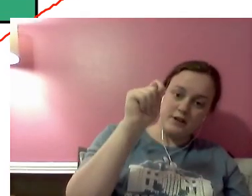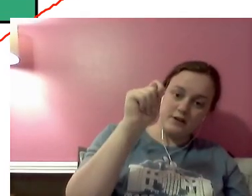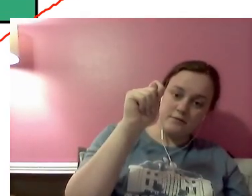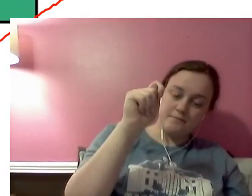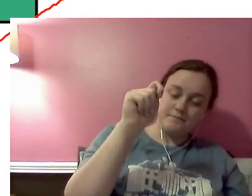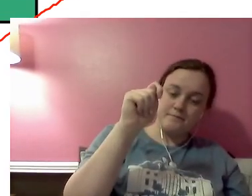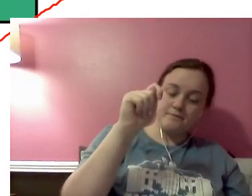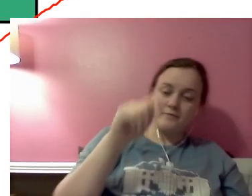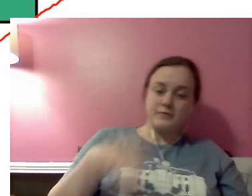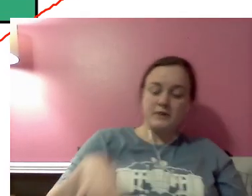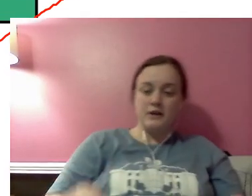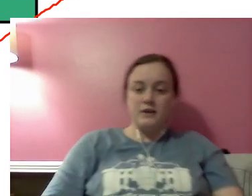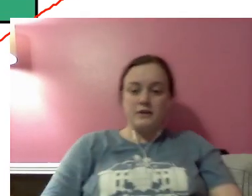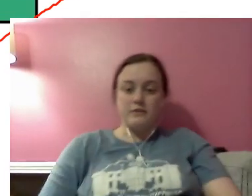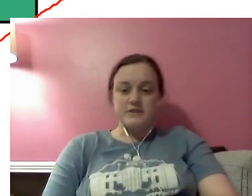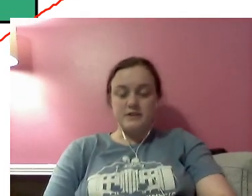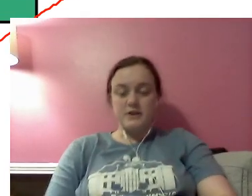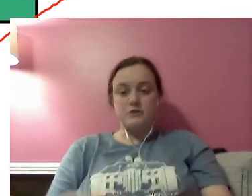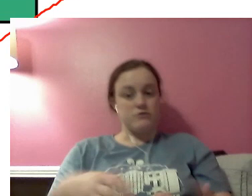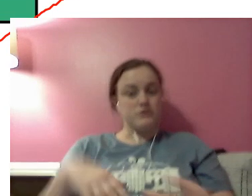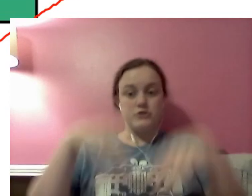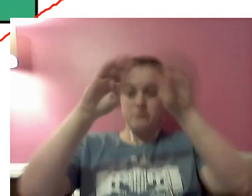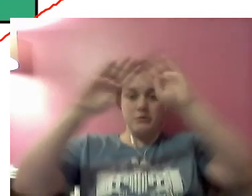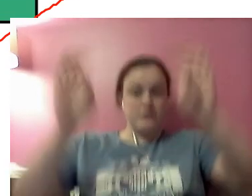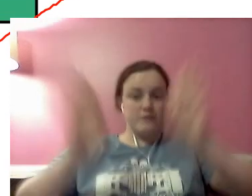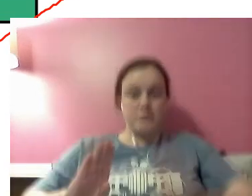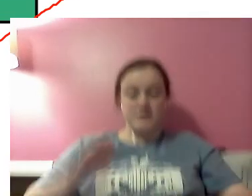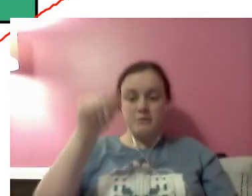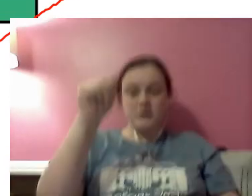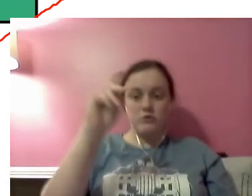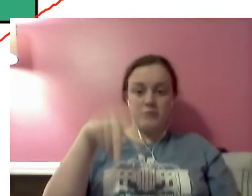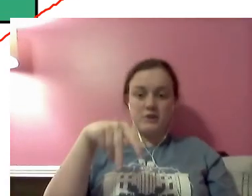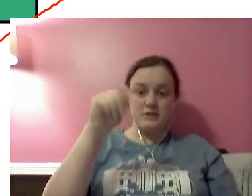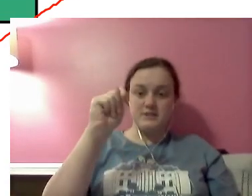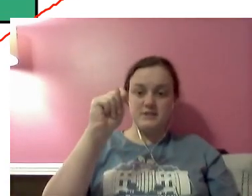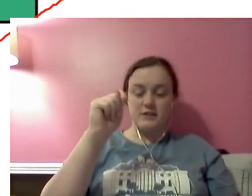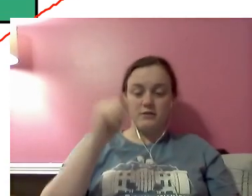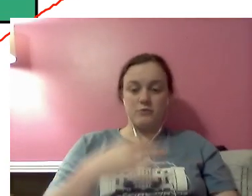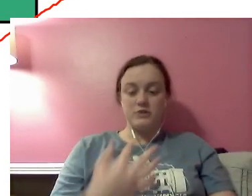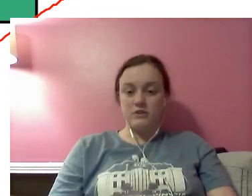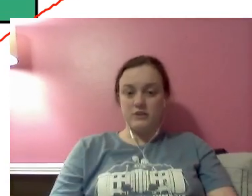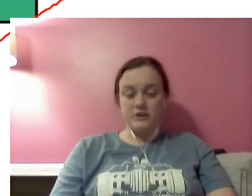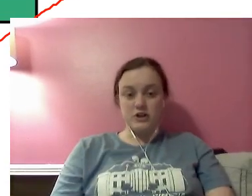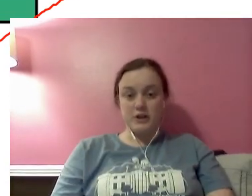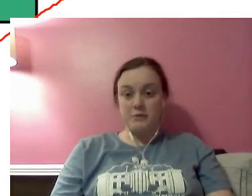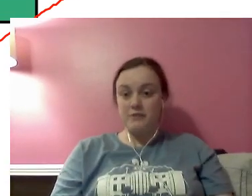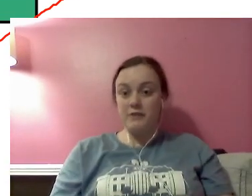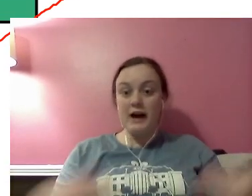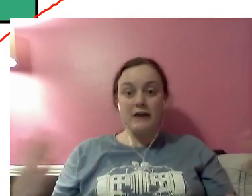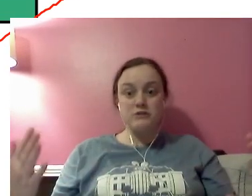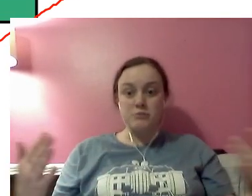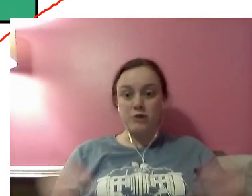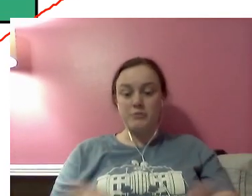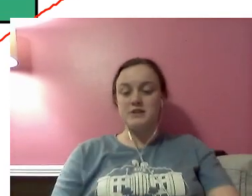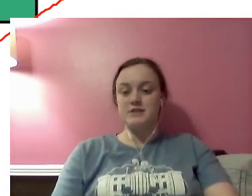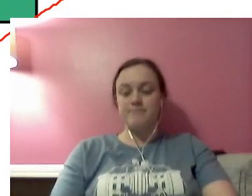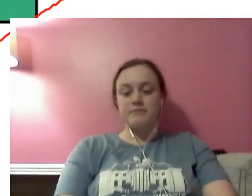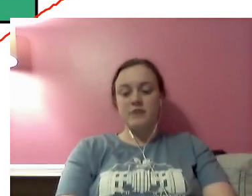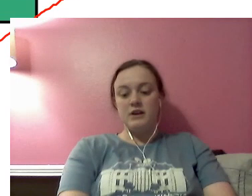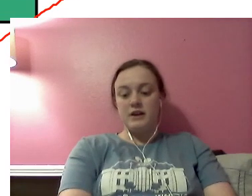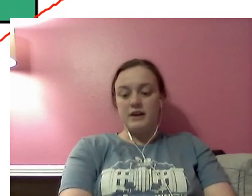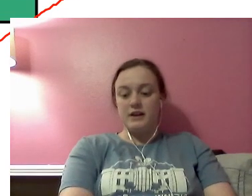over here. The reason that you don't just do both of them in the middle, because it would look like you're talking about a house